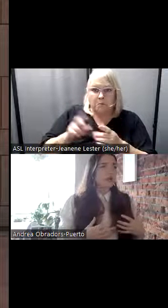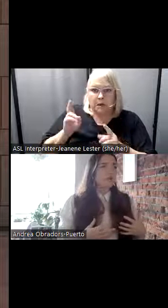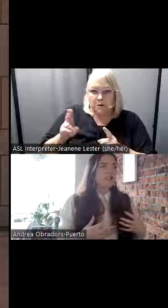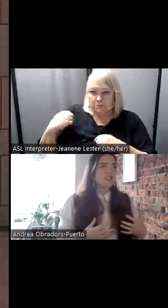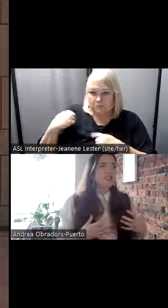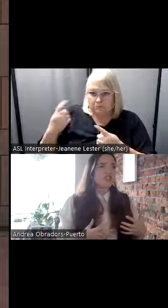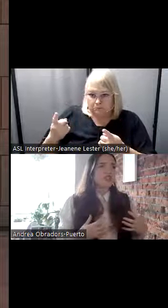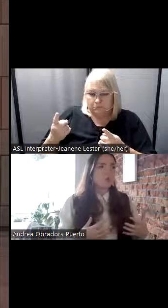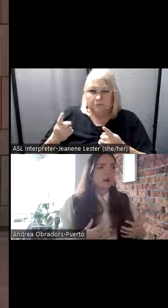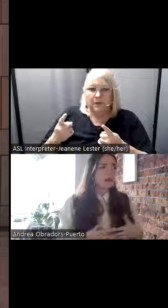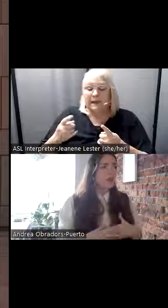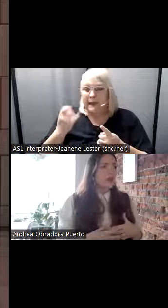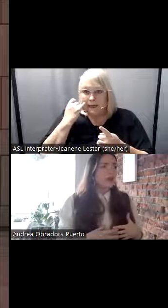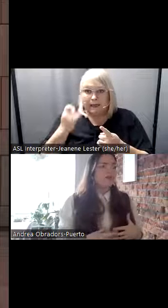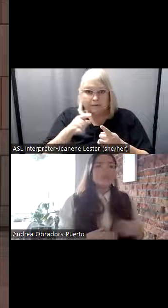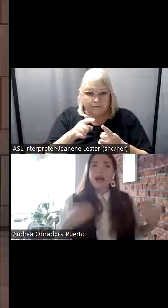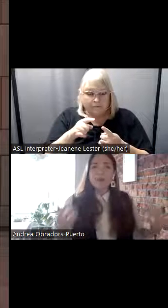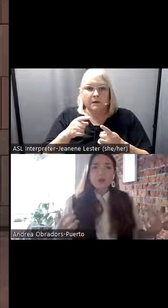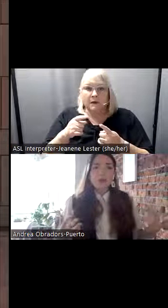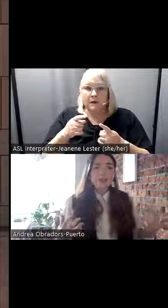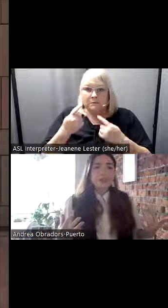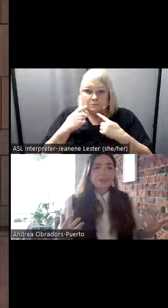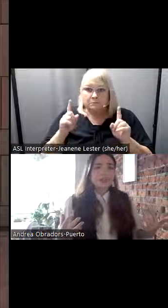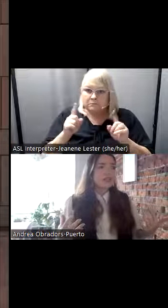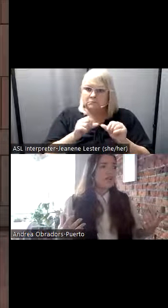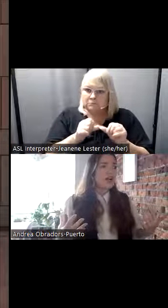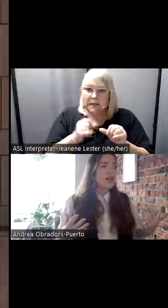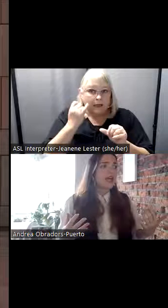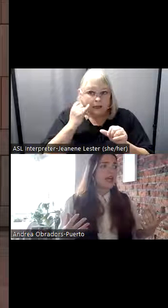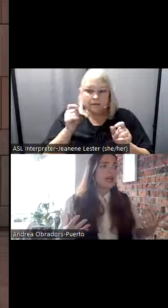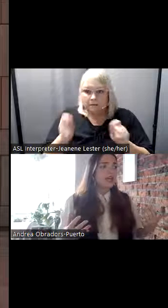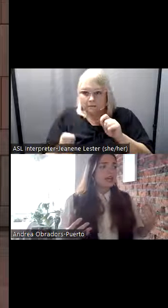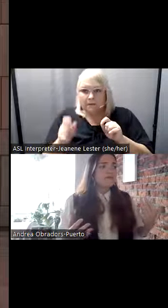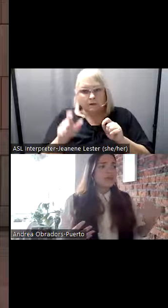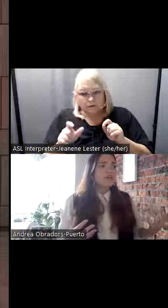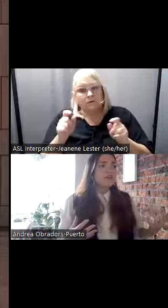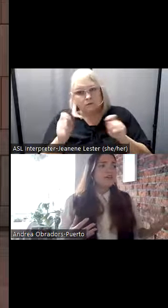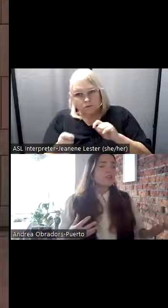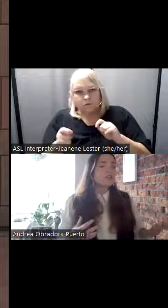stoppage on adopting that change as well. There's a high barriers of entrance, right? And